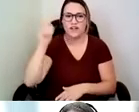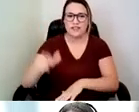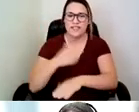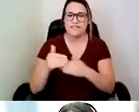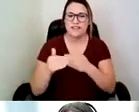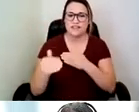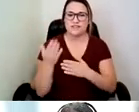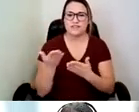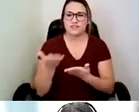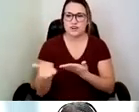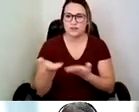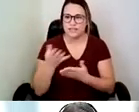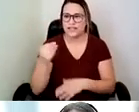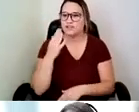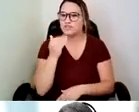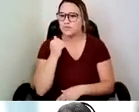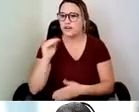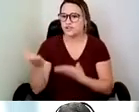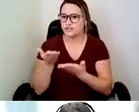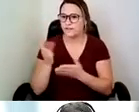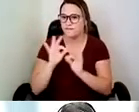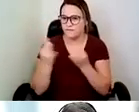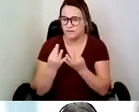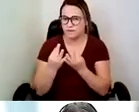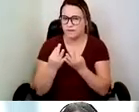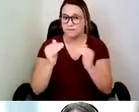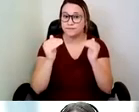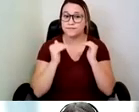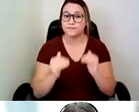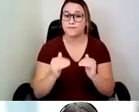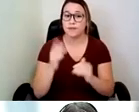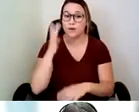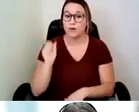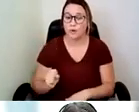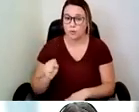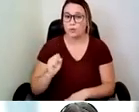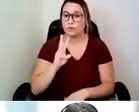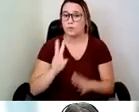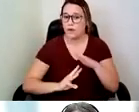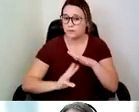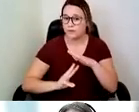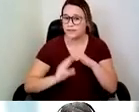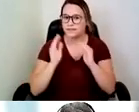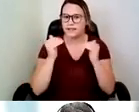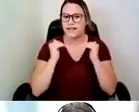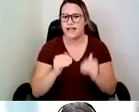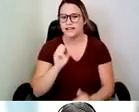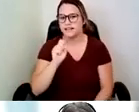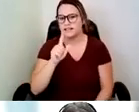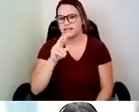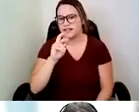our gold sponsor, Wegmans, and our silver sponsors, At Home Independent Living, Busque